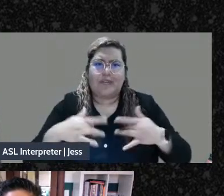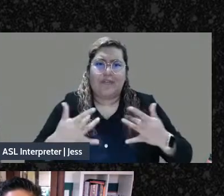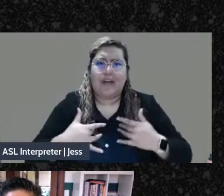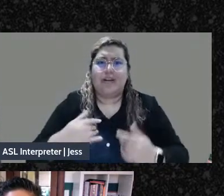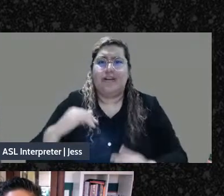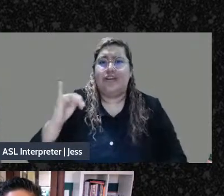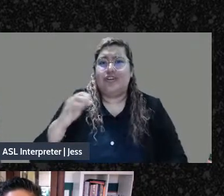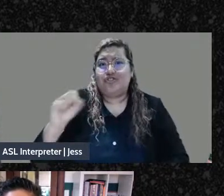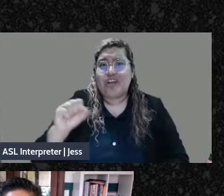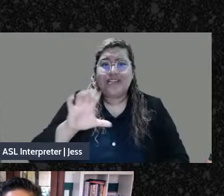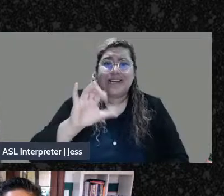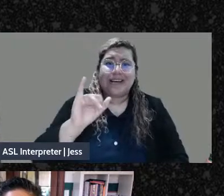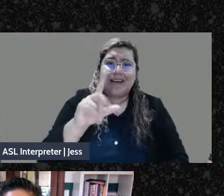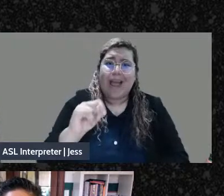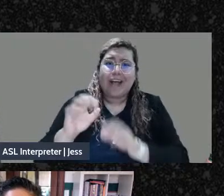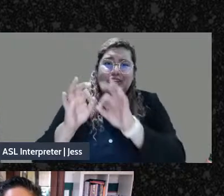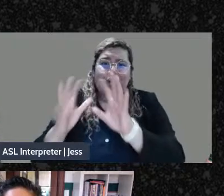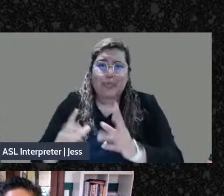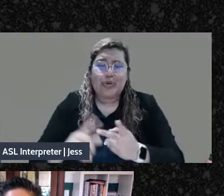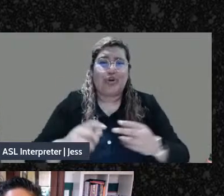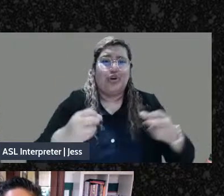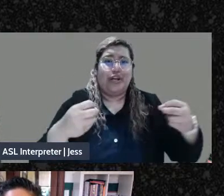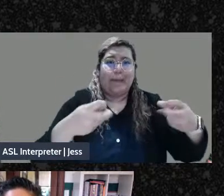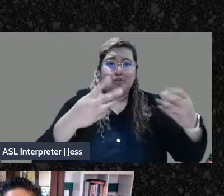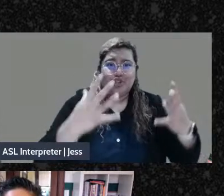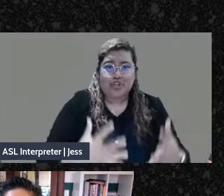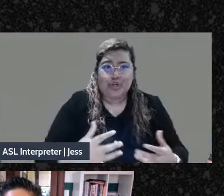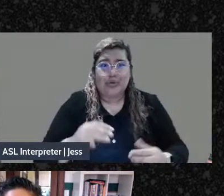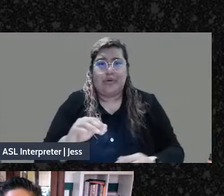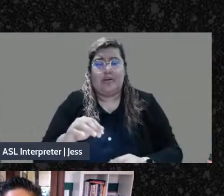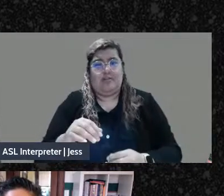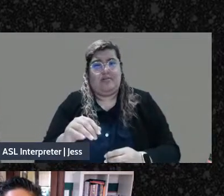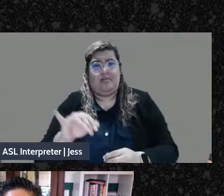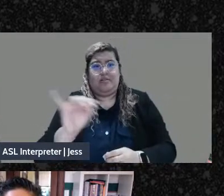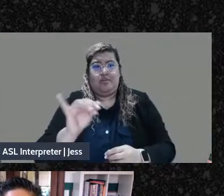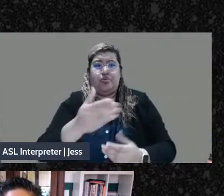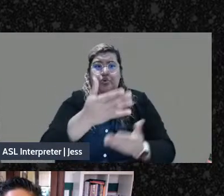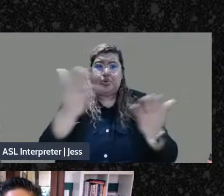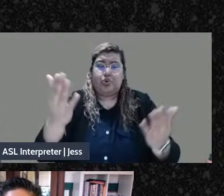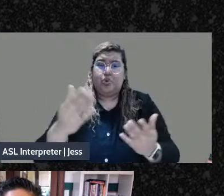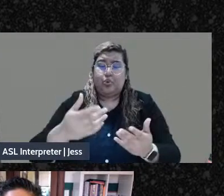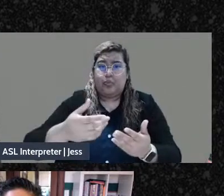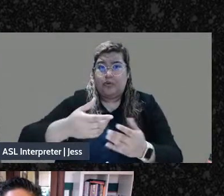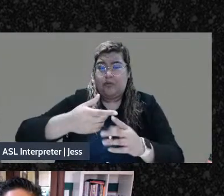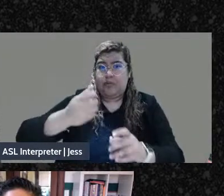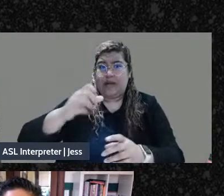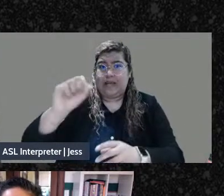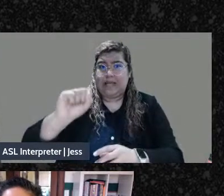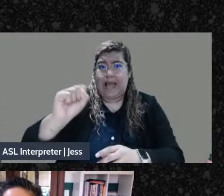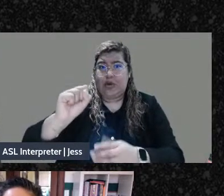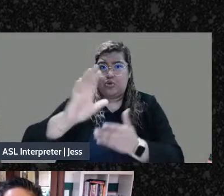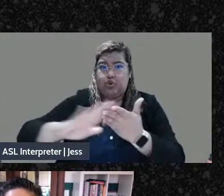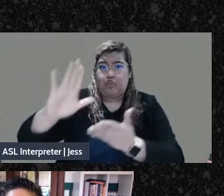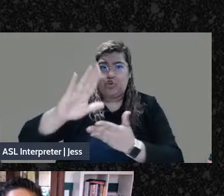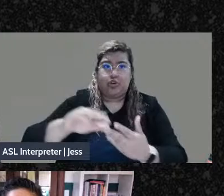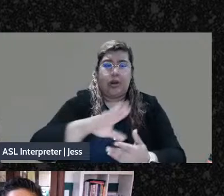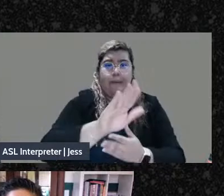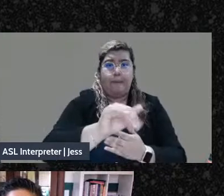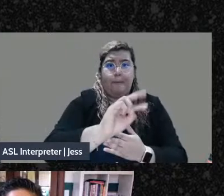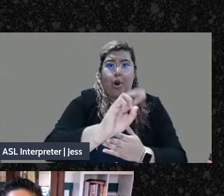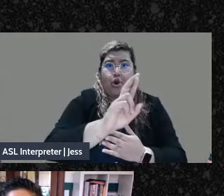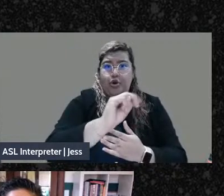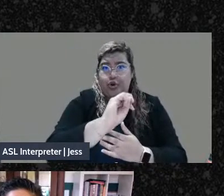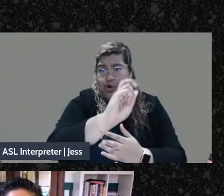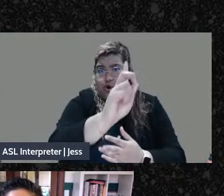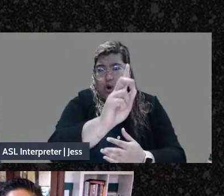Kat, the interpreters, and to the captioner, and especially to the people at Seattle University and Barnard for making this whole thing